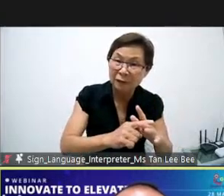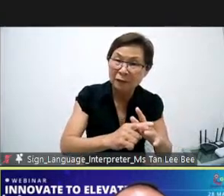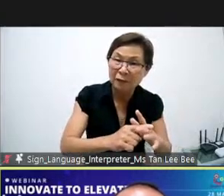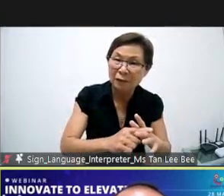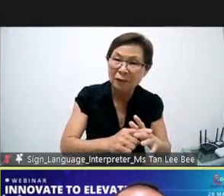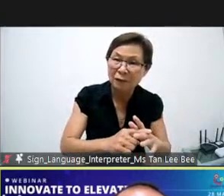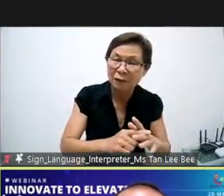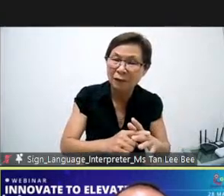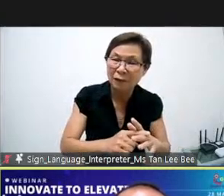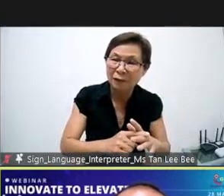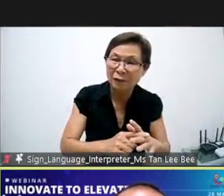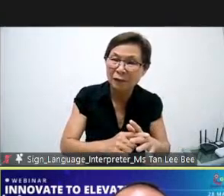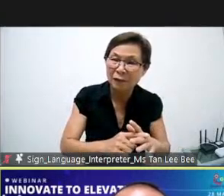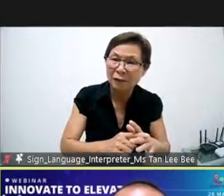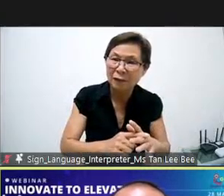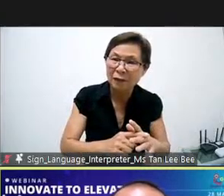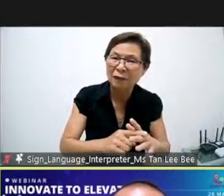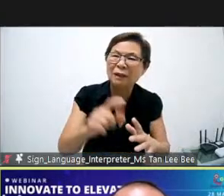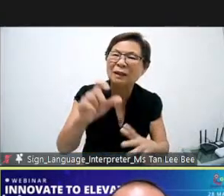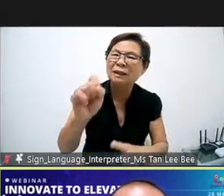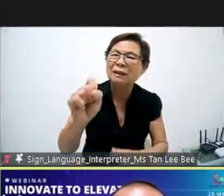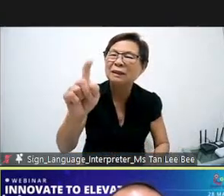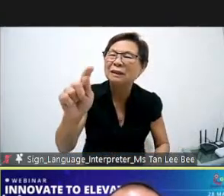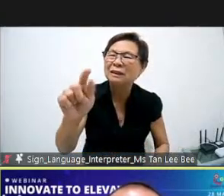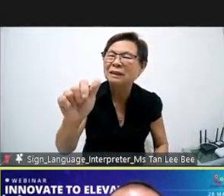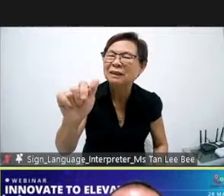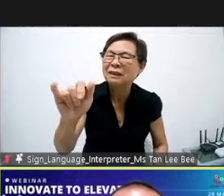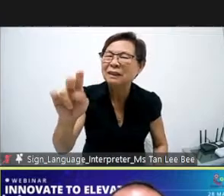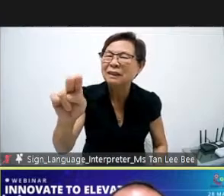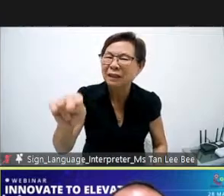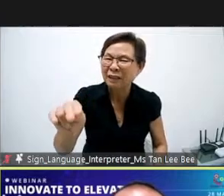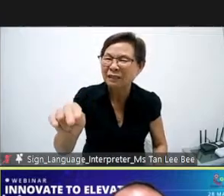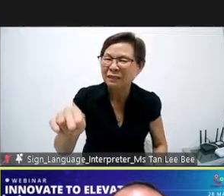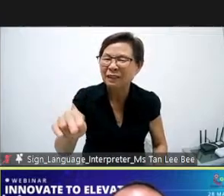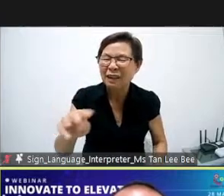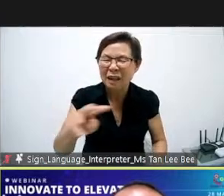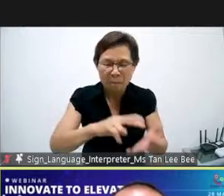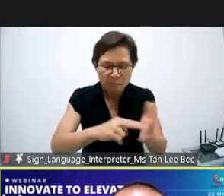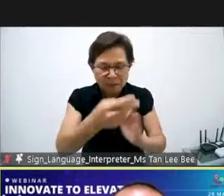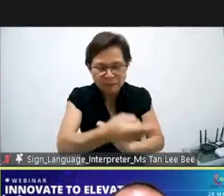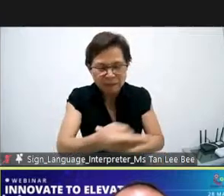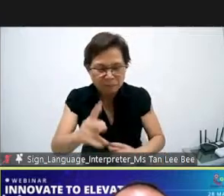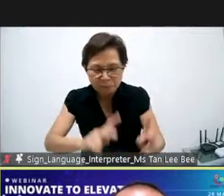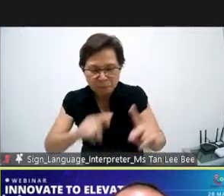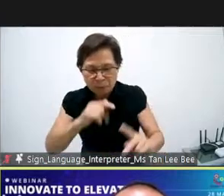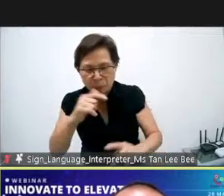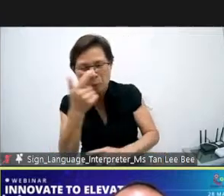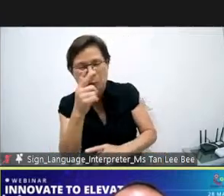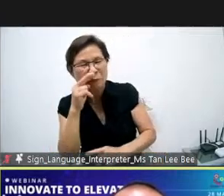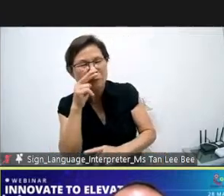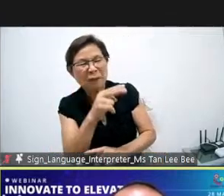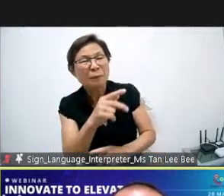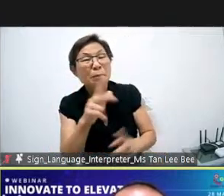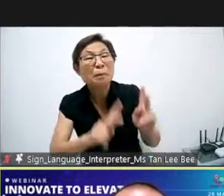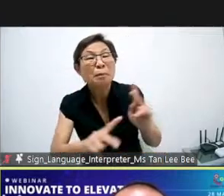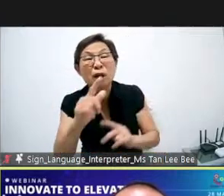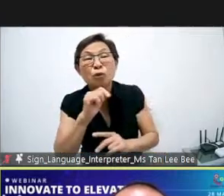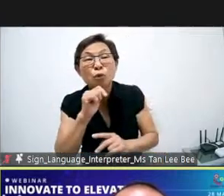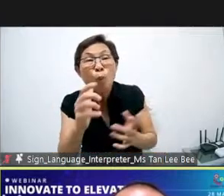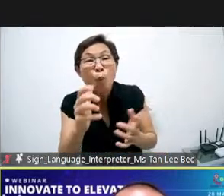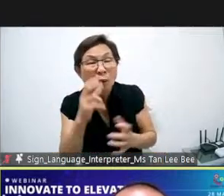the things that nobody want to see. So, for example, one of my product